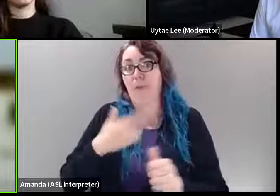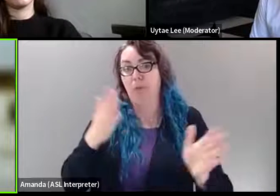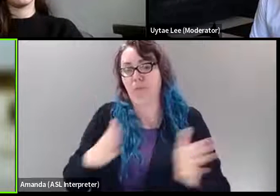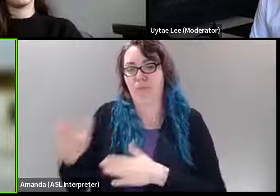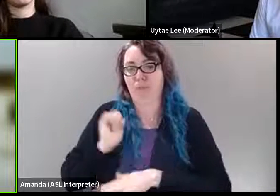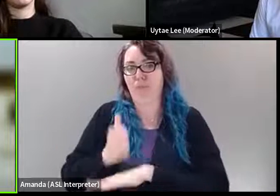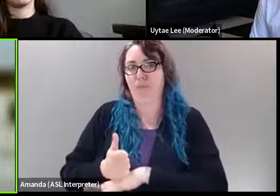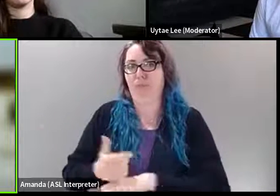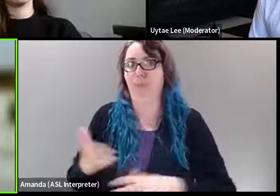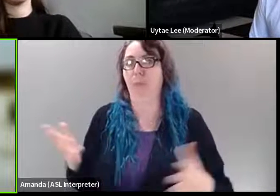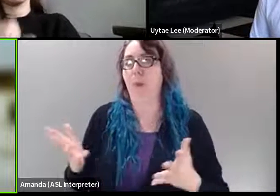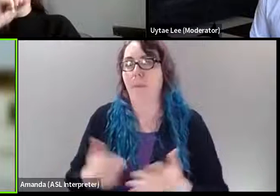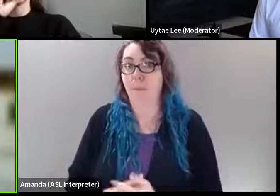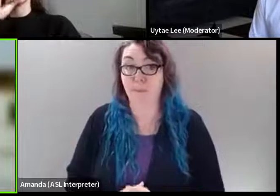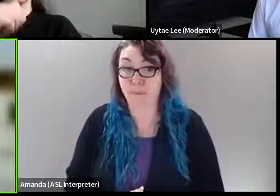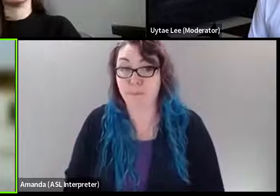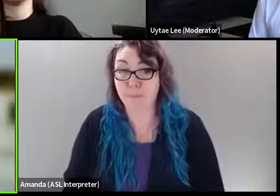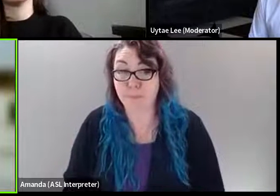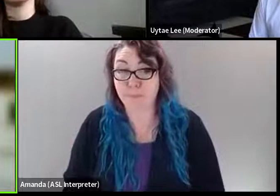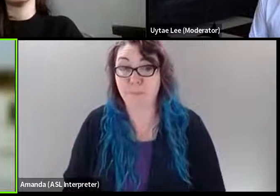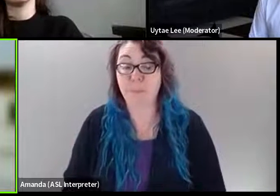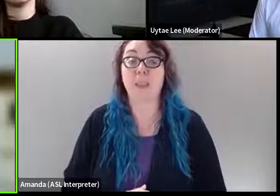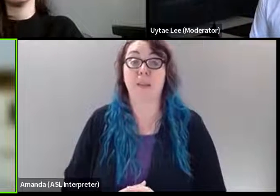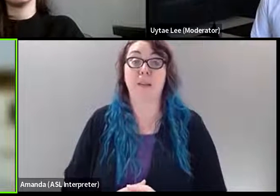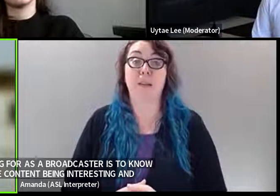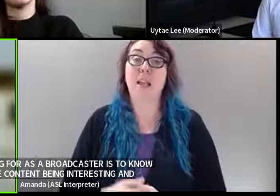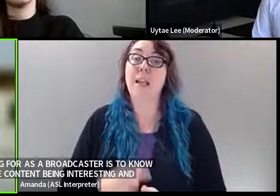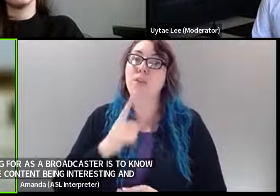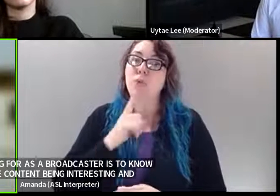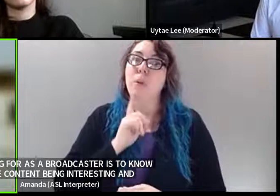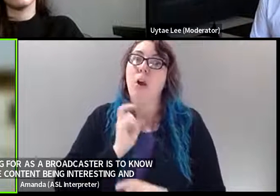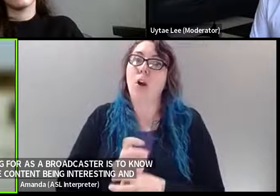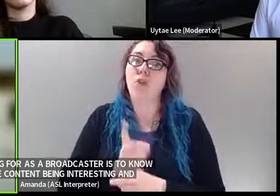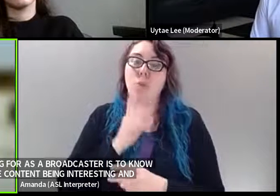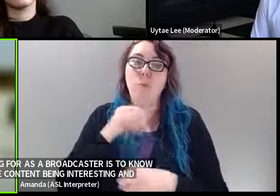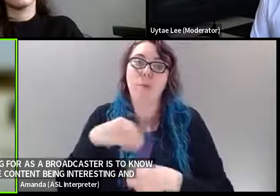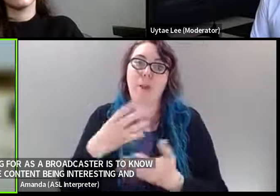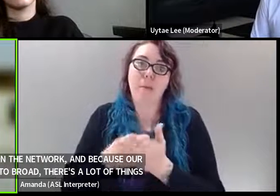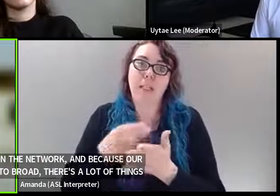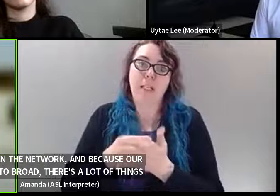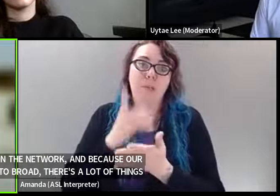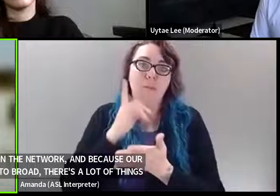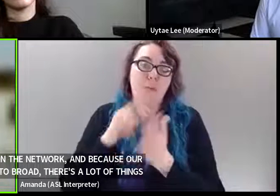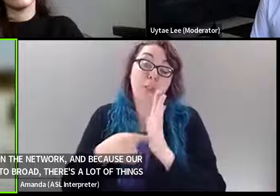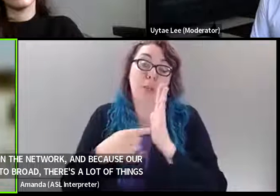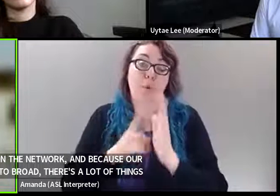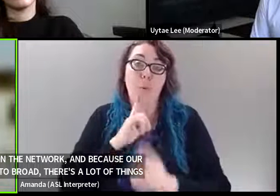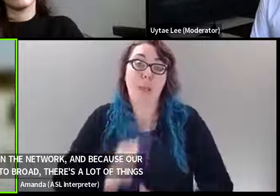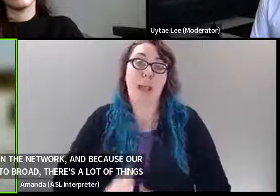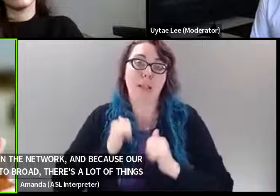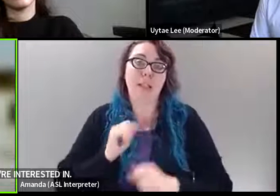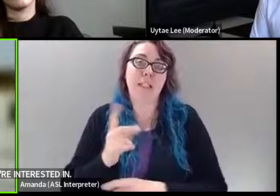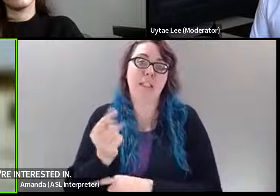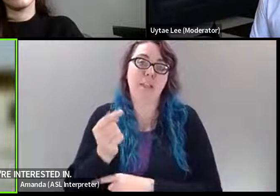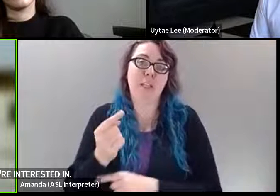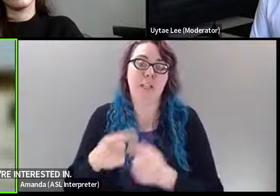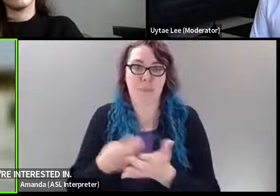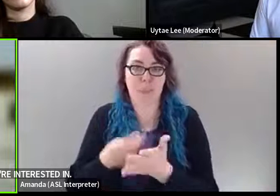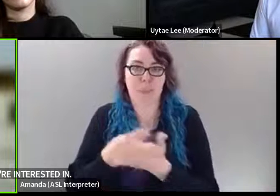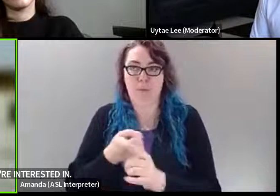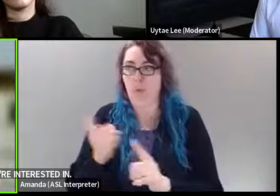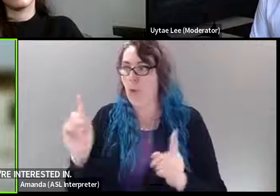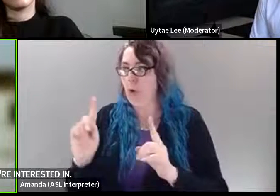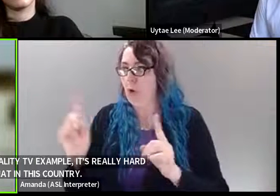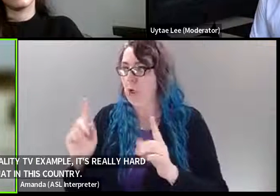TV example, it's really hard to fund that in this country. And so if you come to us with a great idea, and you have